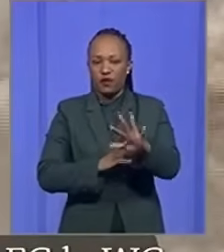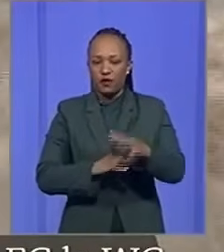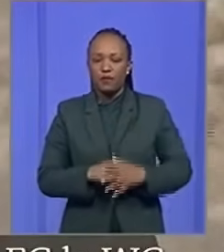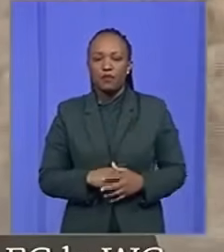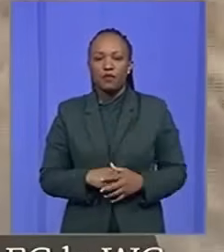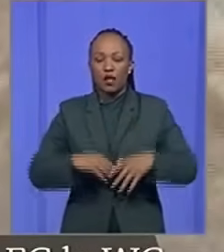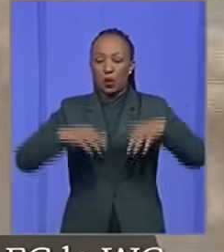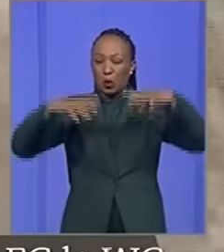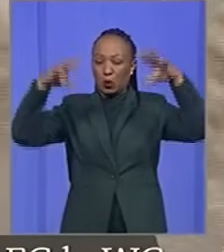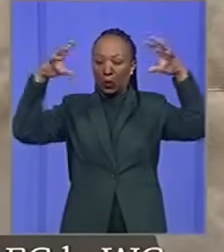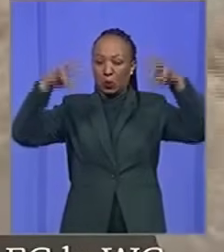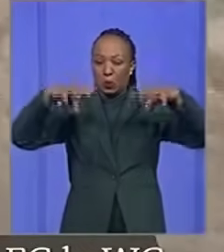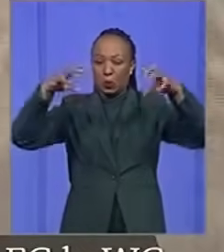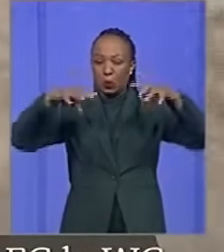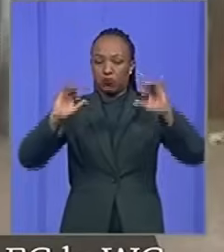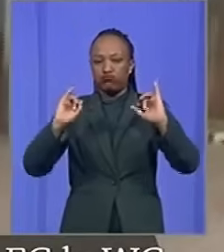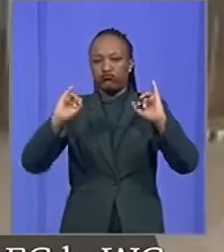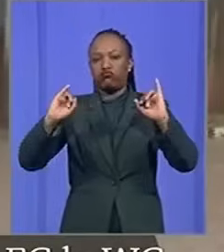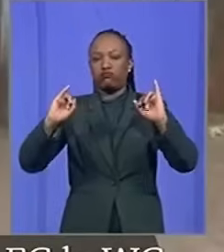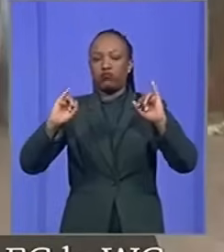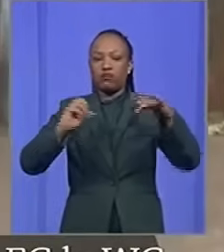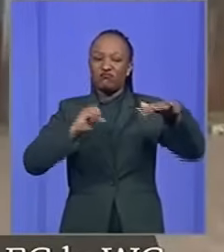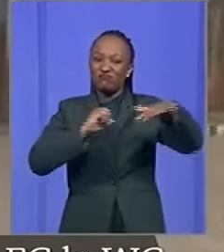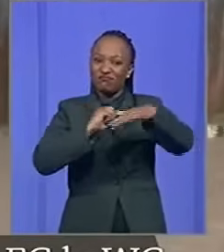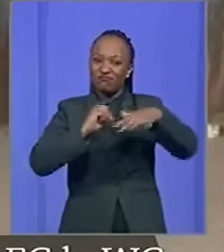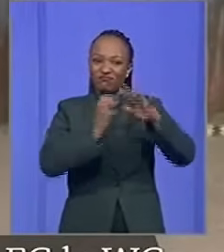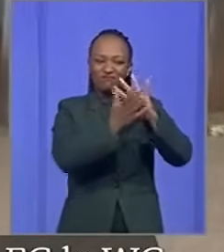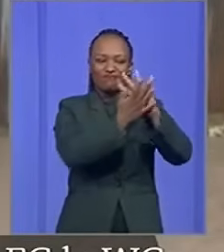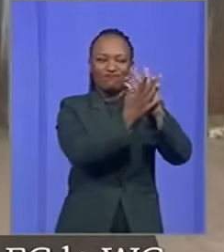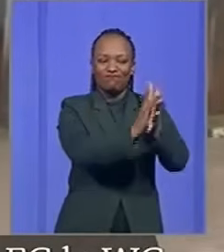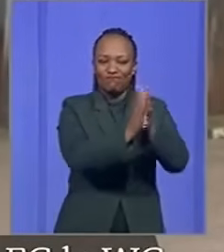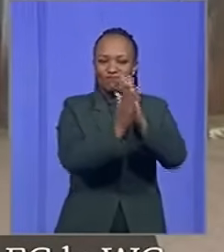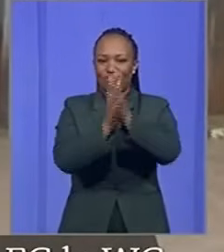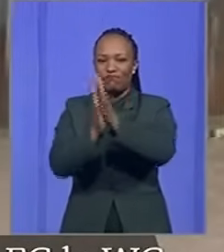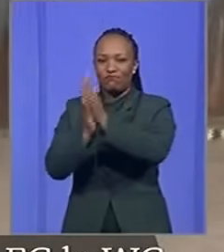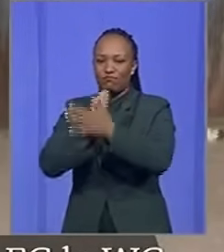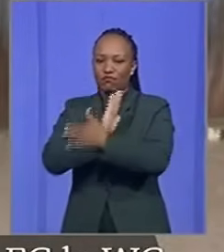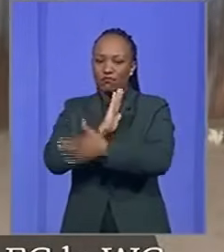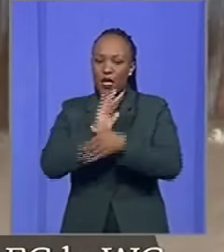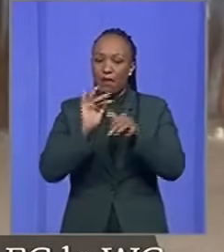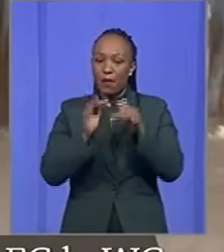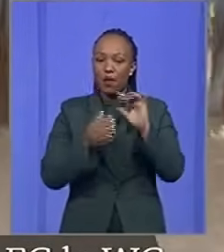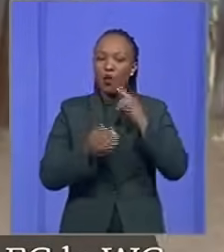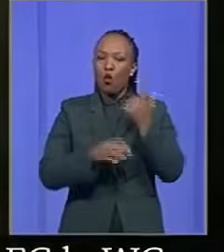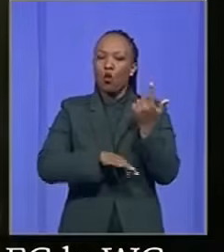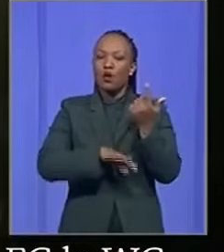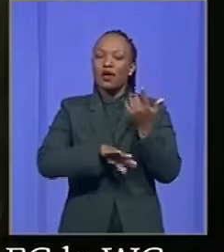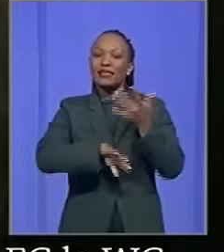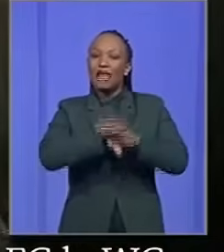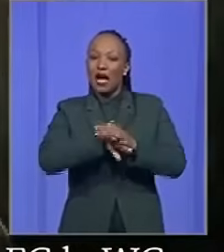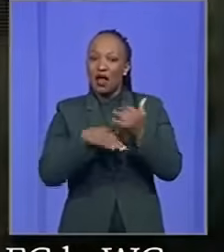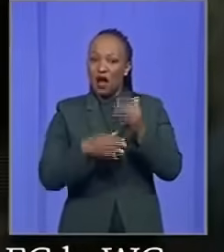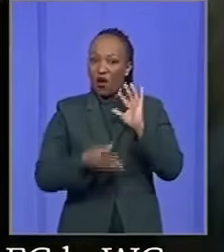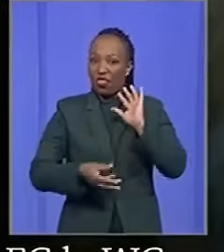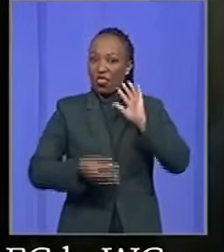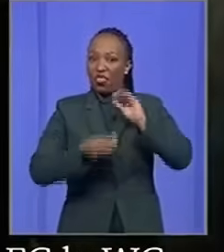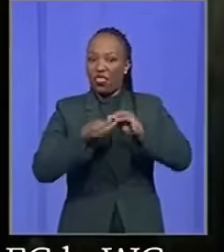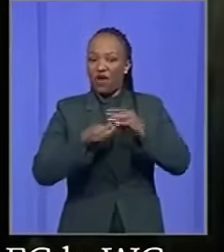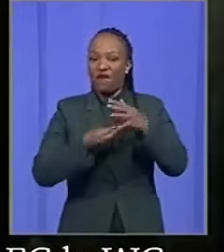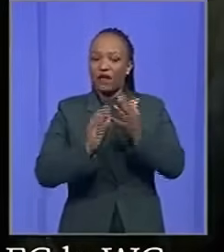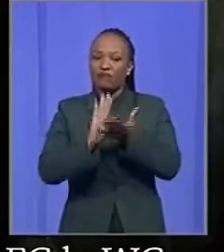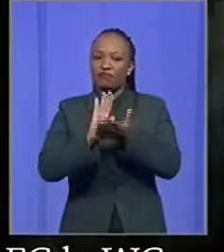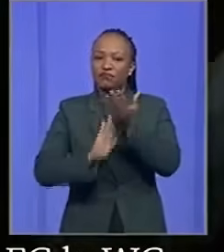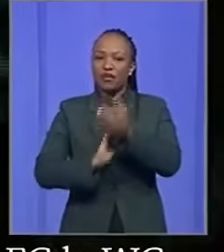Dipula tse matla di bakile tshenyo e kgolo dibakeng tse fapaneng ka hara naha moo palo ya batho ba seng ba hlokahetse ho fihlela mothating ona e seng nyolohetse